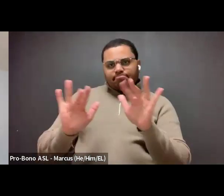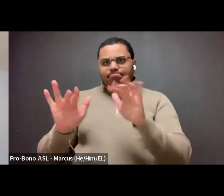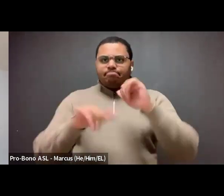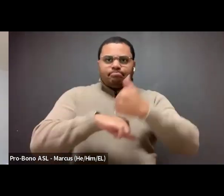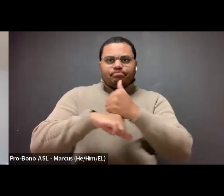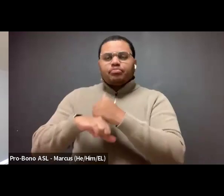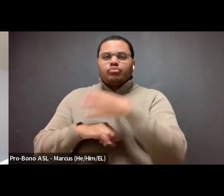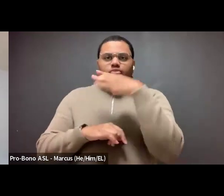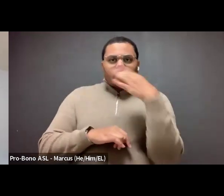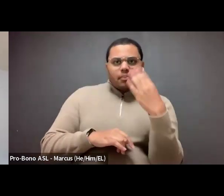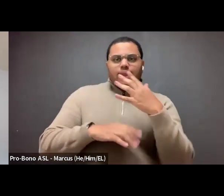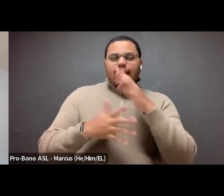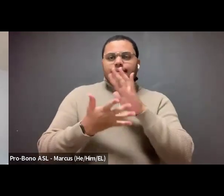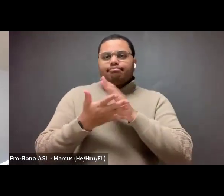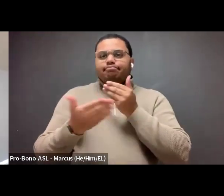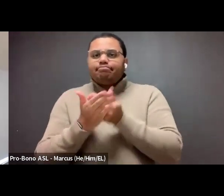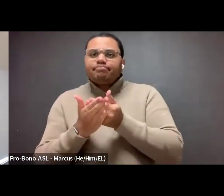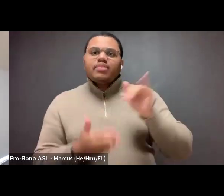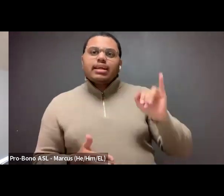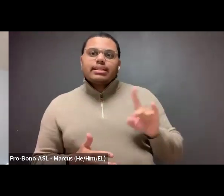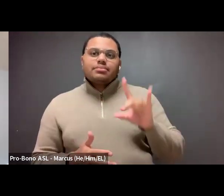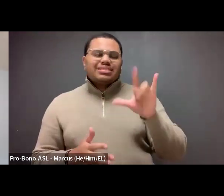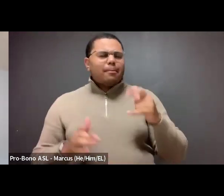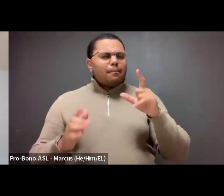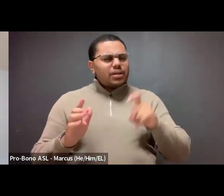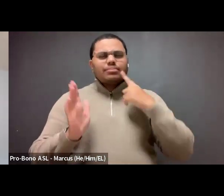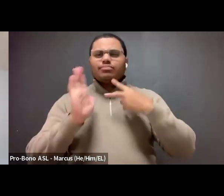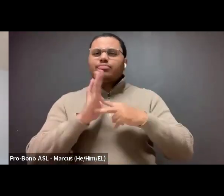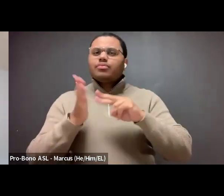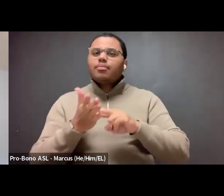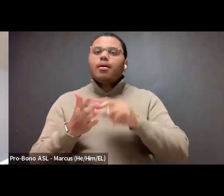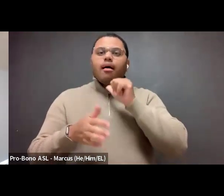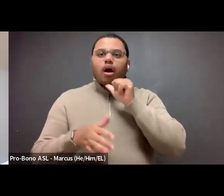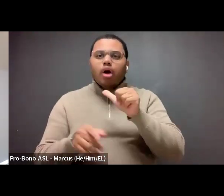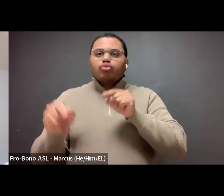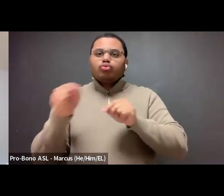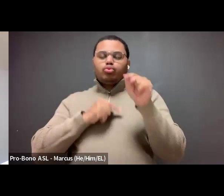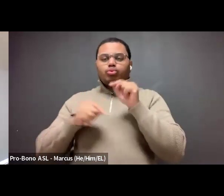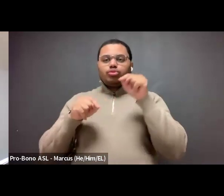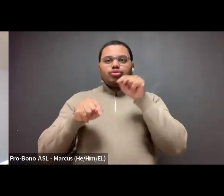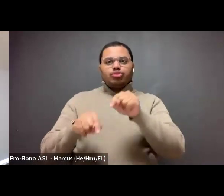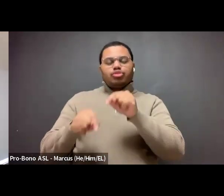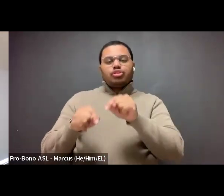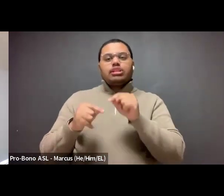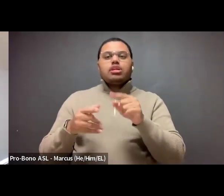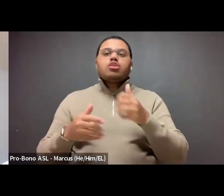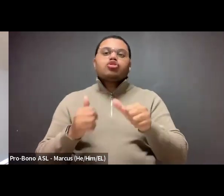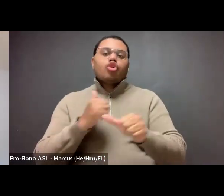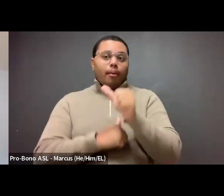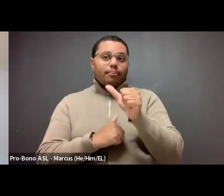be intentional about undoing this harm. In 2020, I started working with Huntington Theater Company in